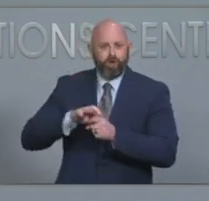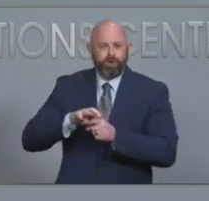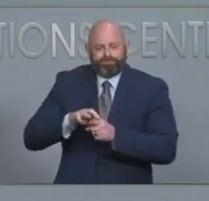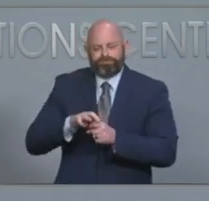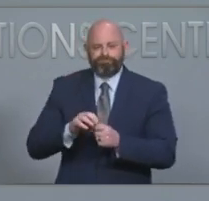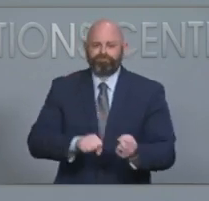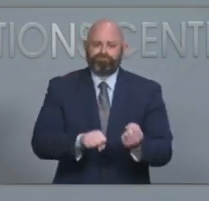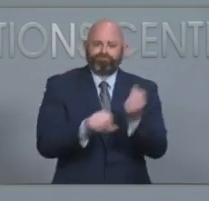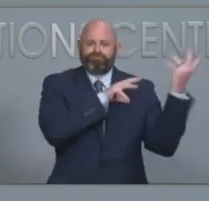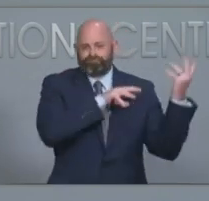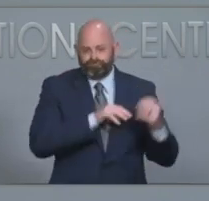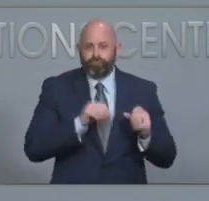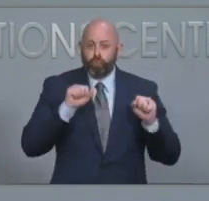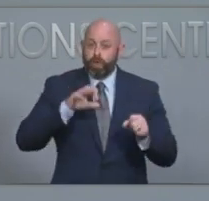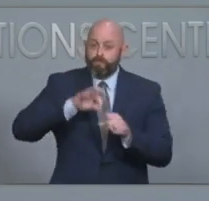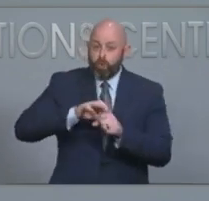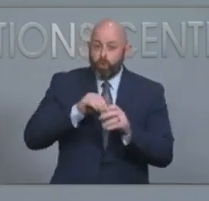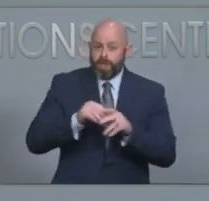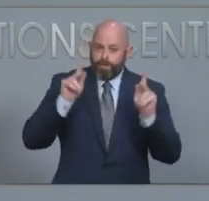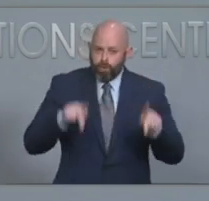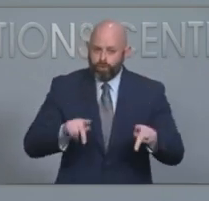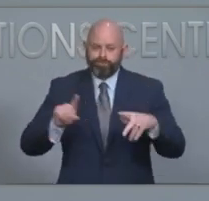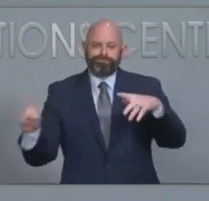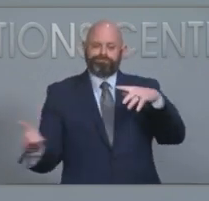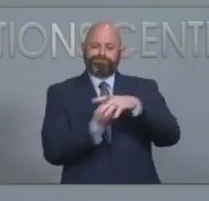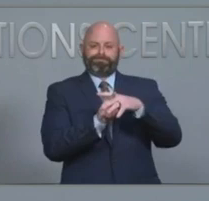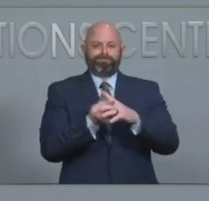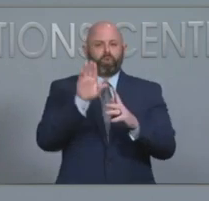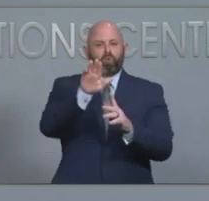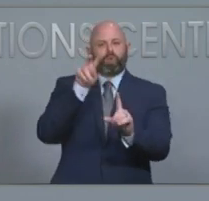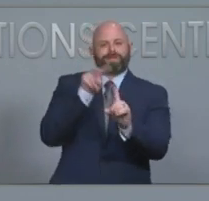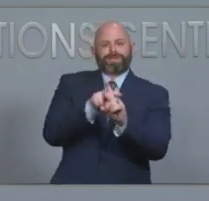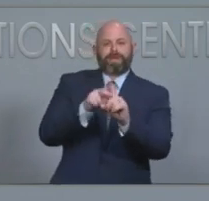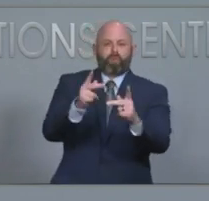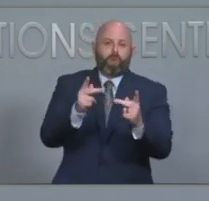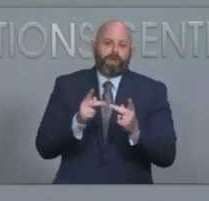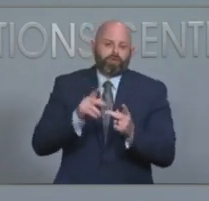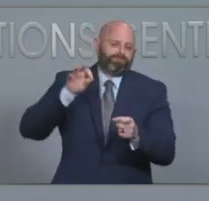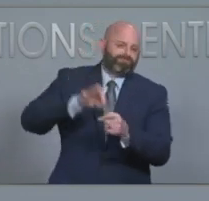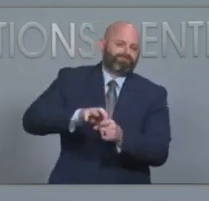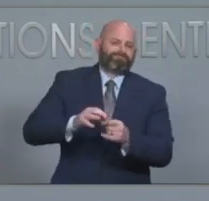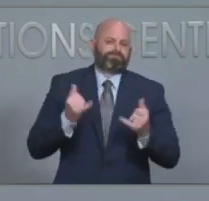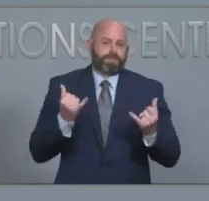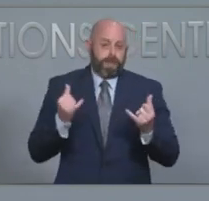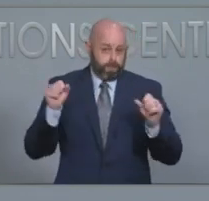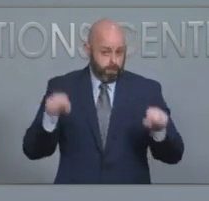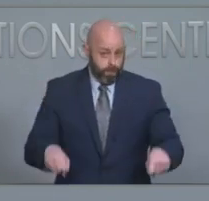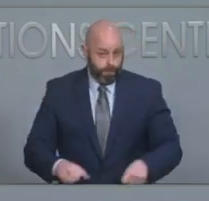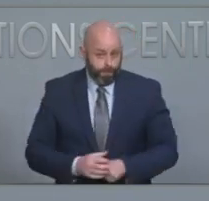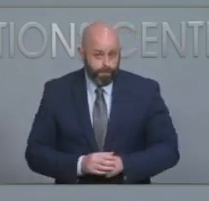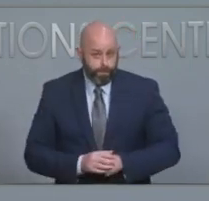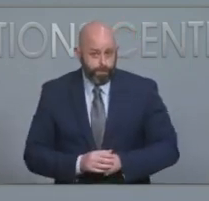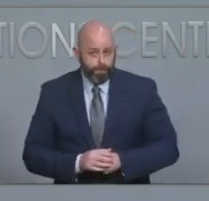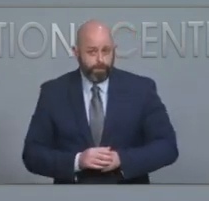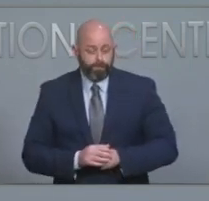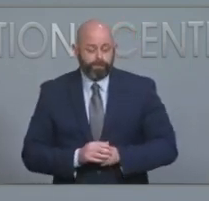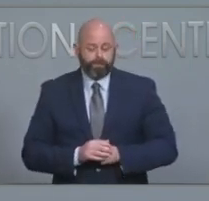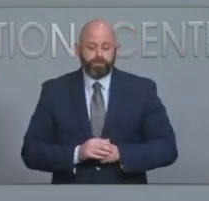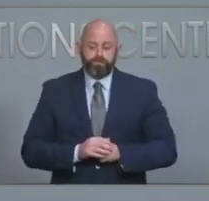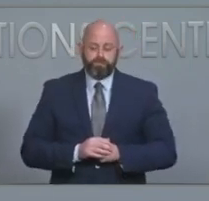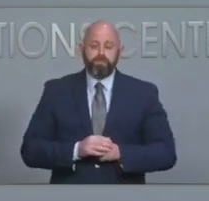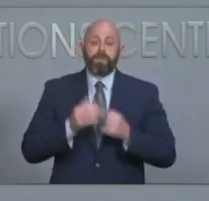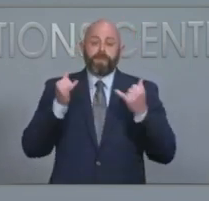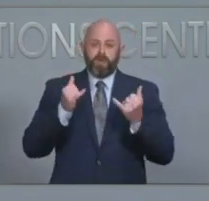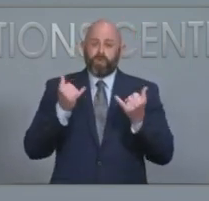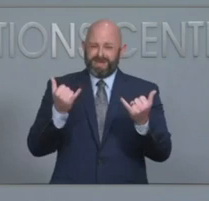and vote in person at your assigned voting location today. So how will results get